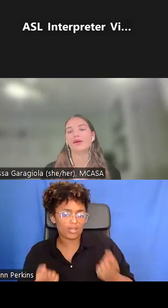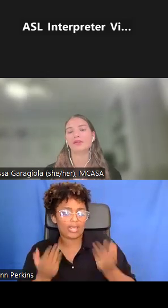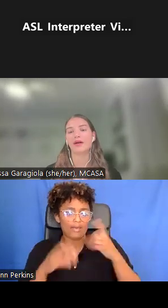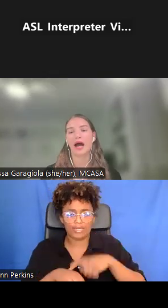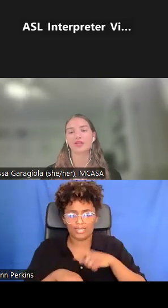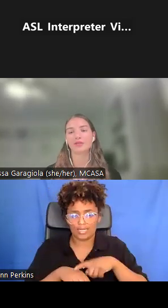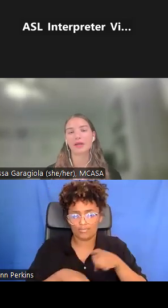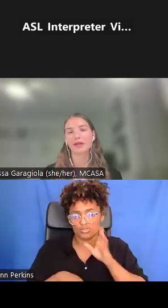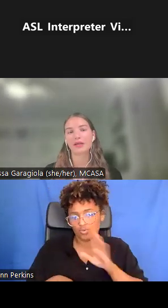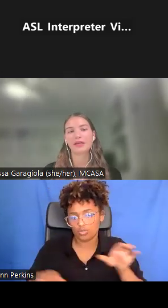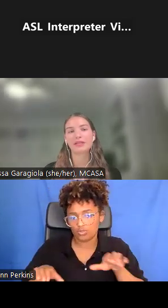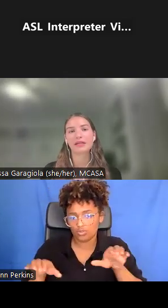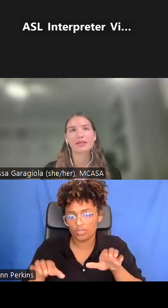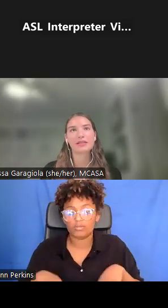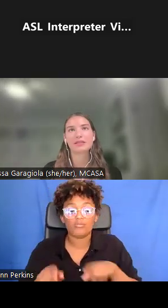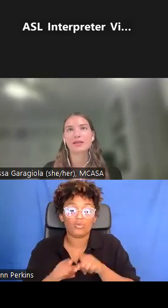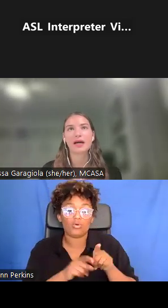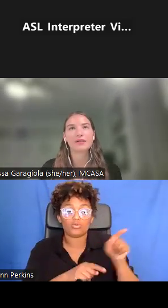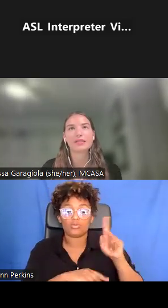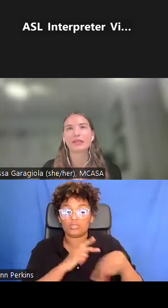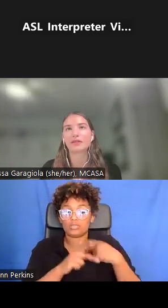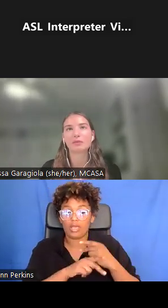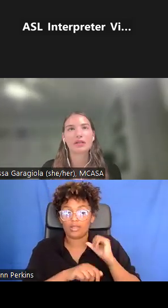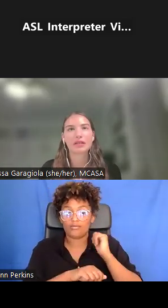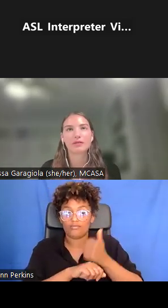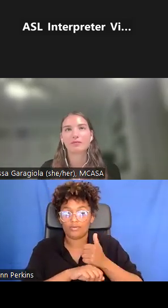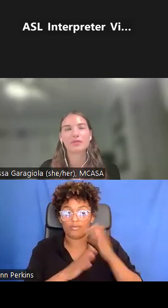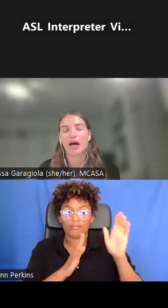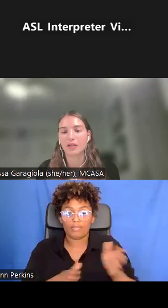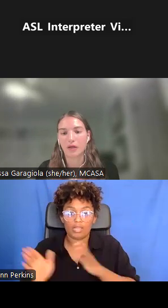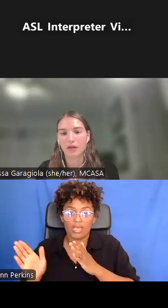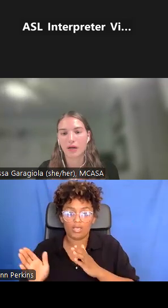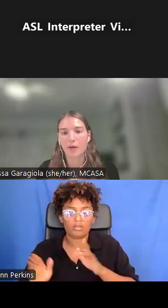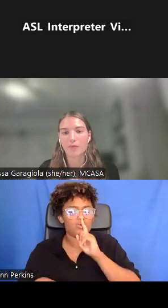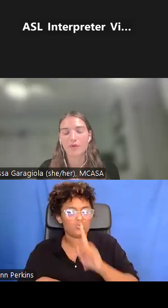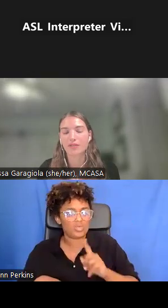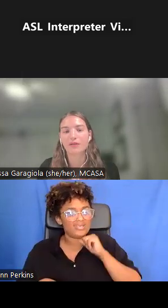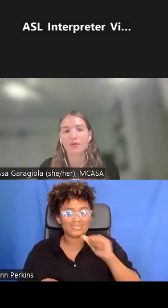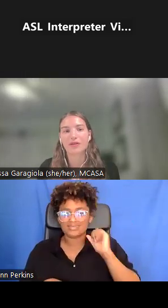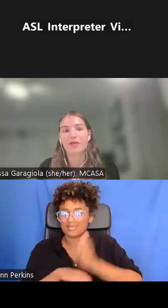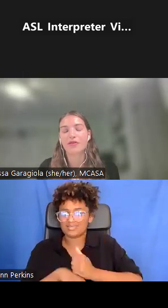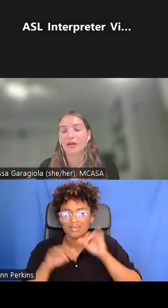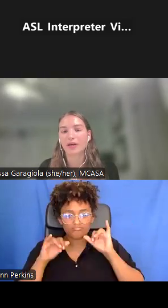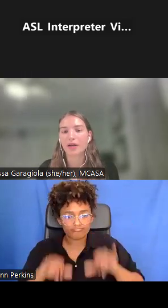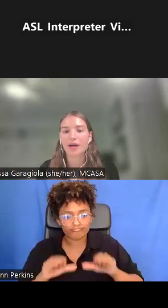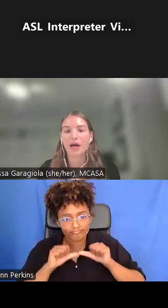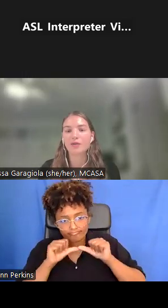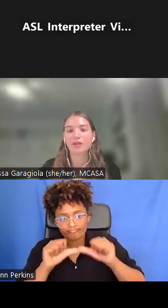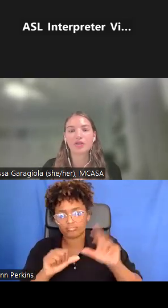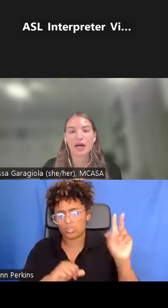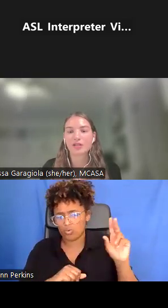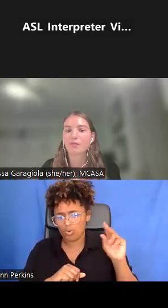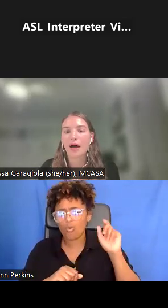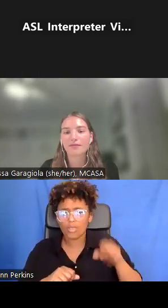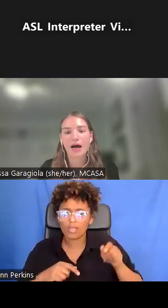with a self-care action plan is that it's kind of like this living, breathing document, or this living, breathing thing that